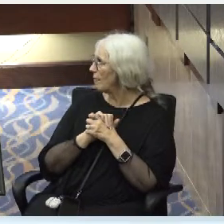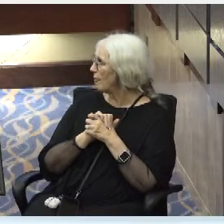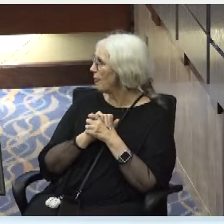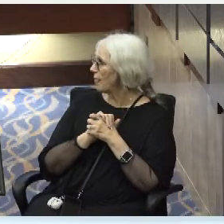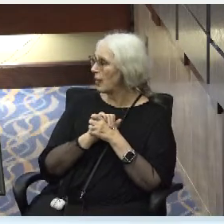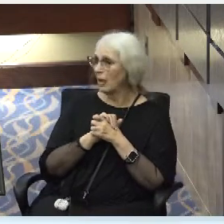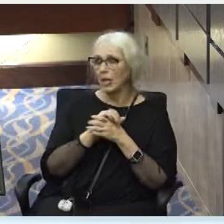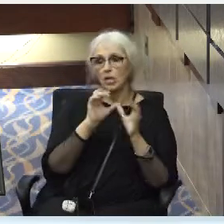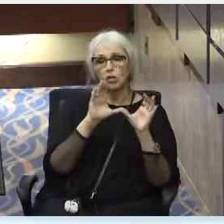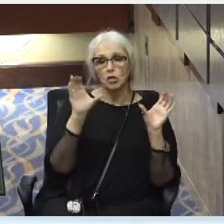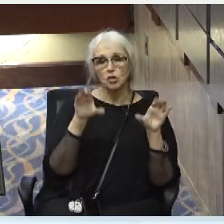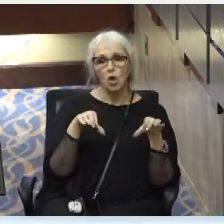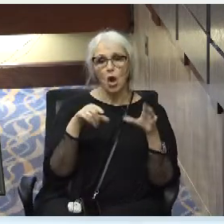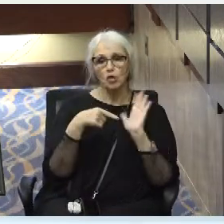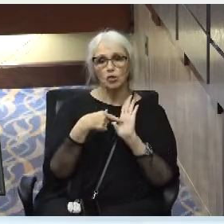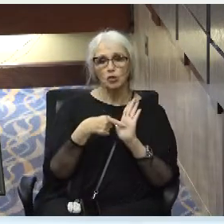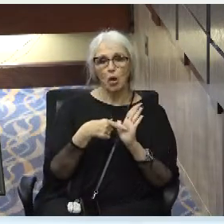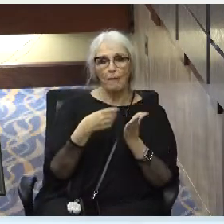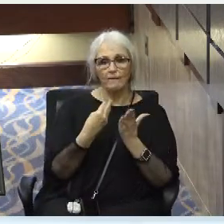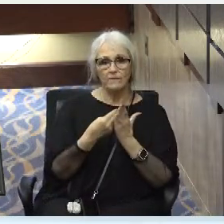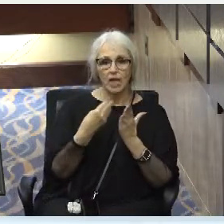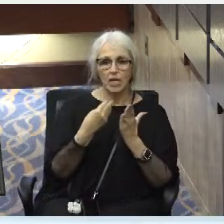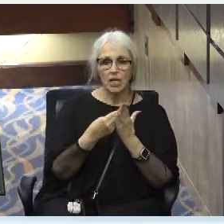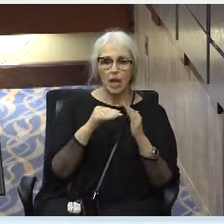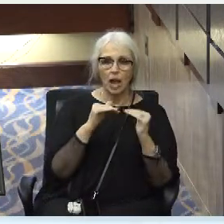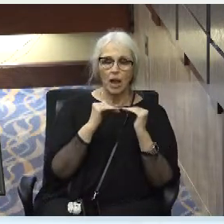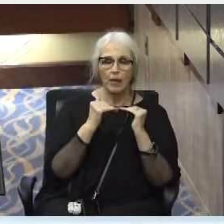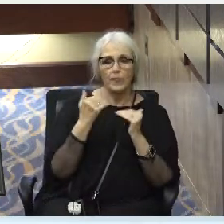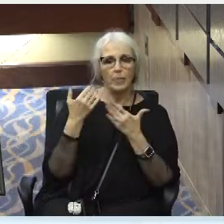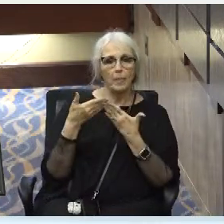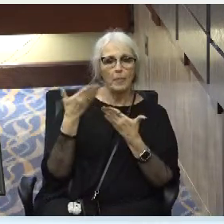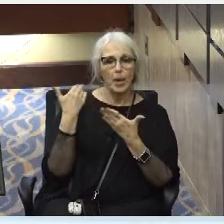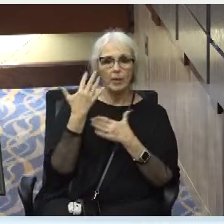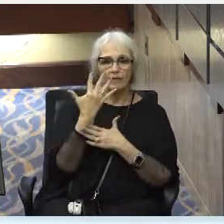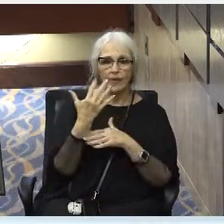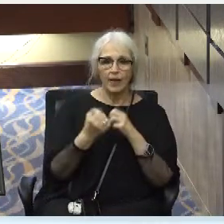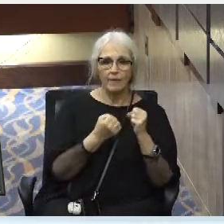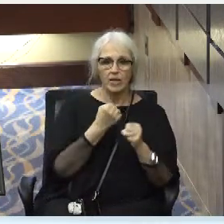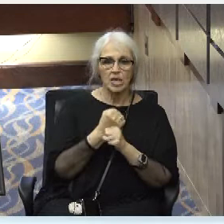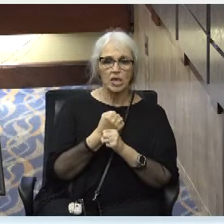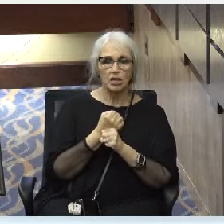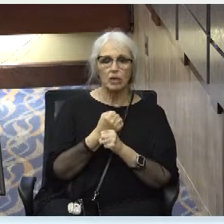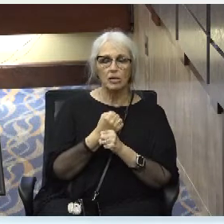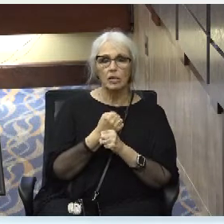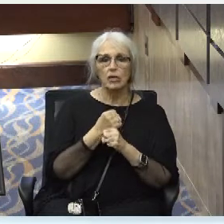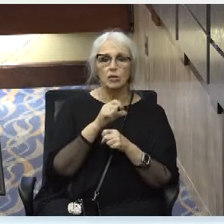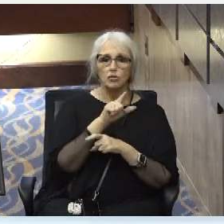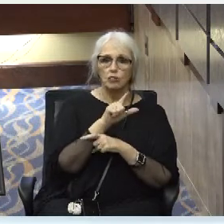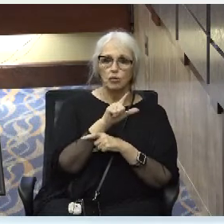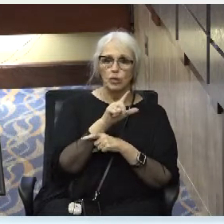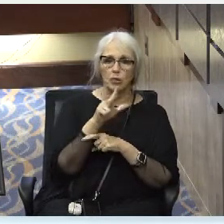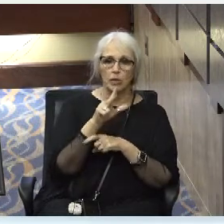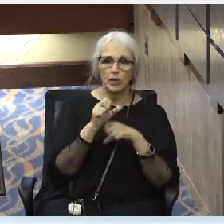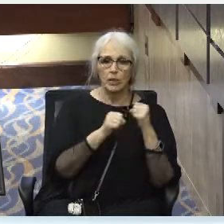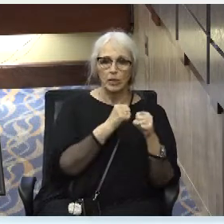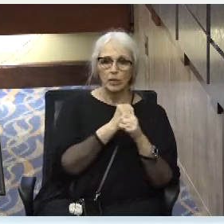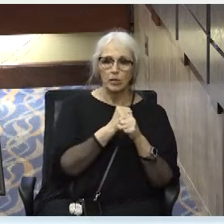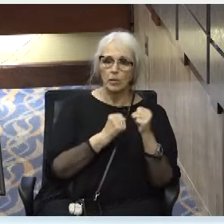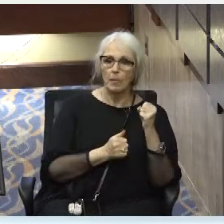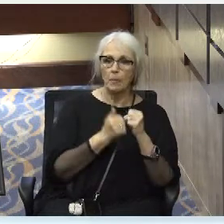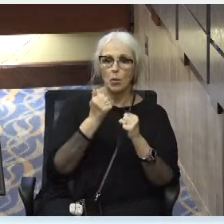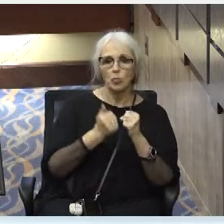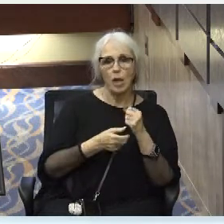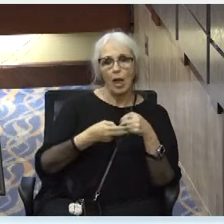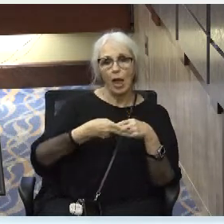This chart shows the funding levels over the previous 5 years, with fiscal year 23 being the highest total